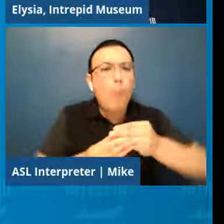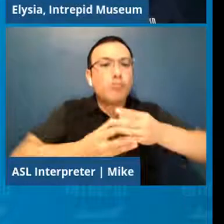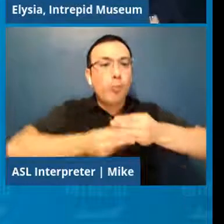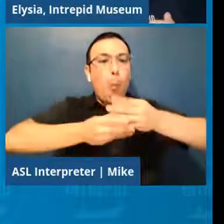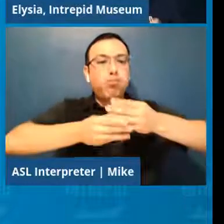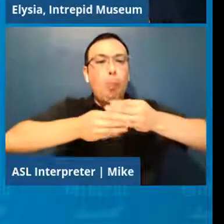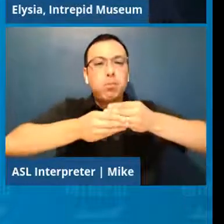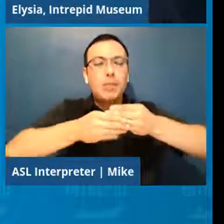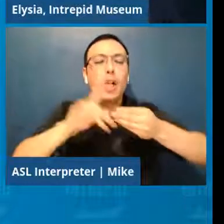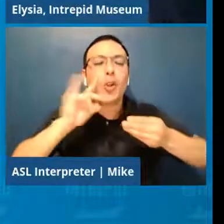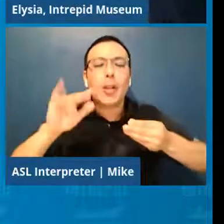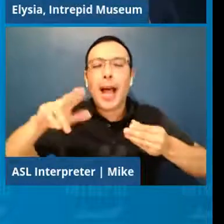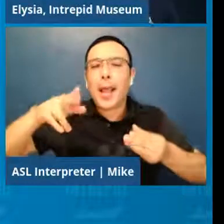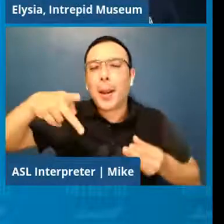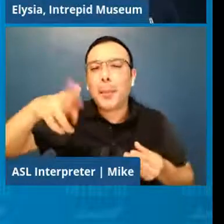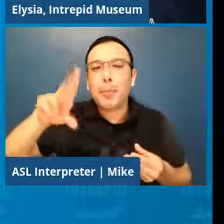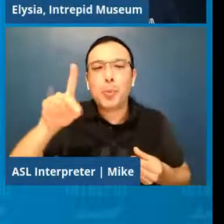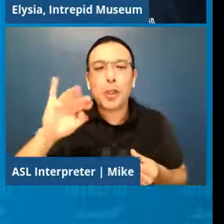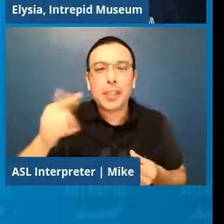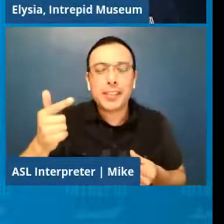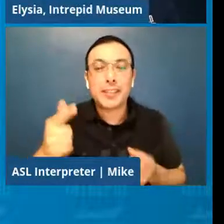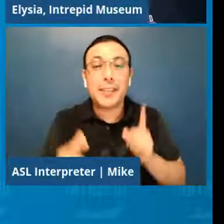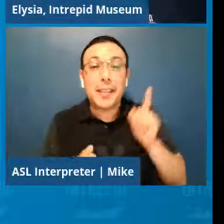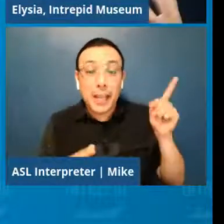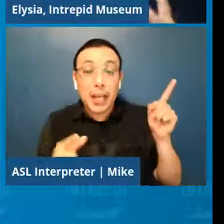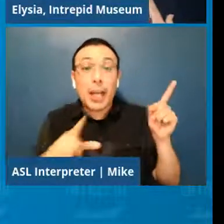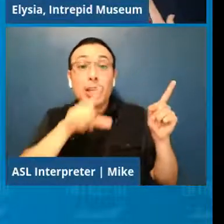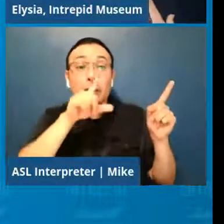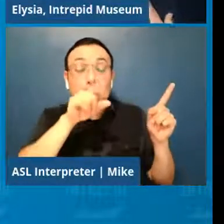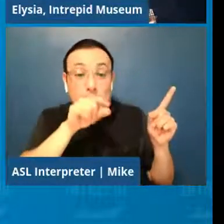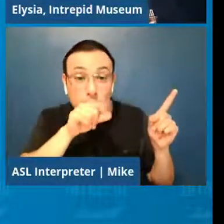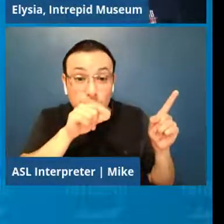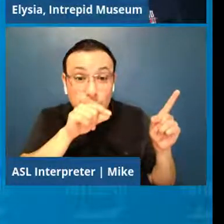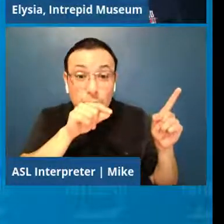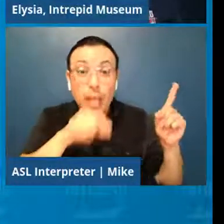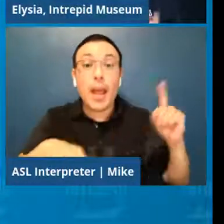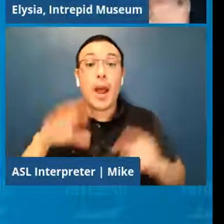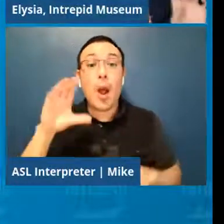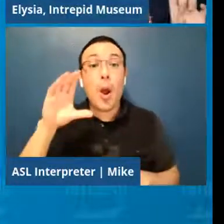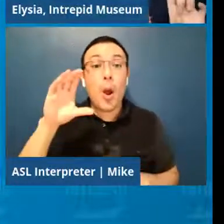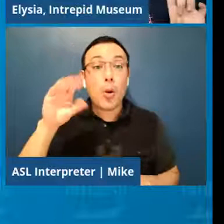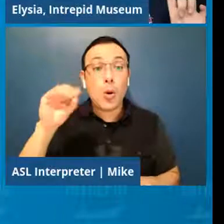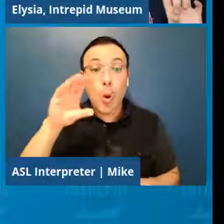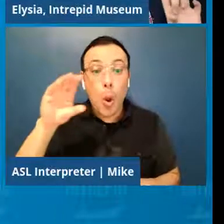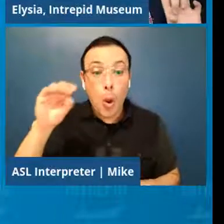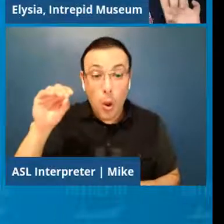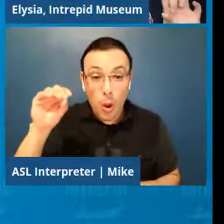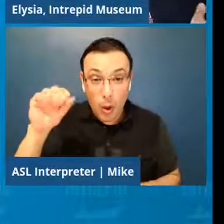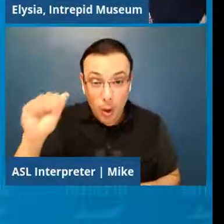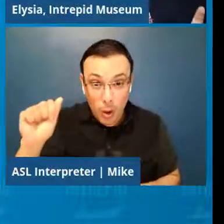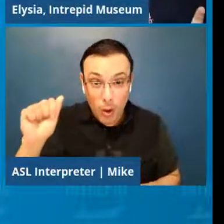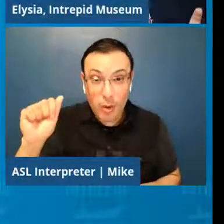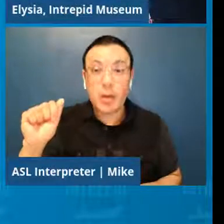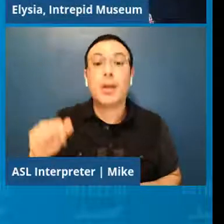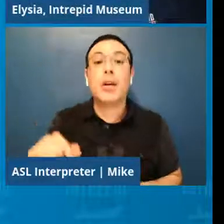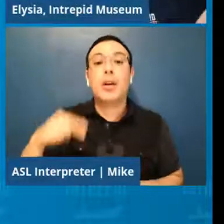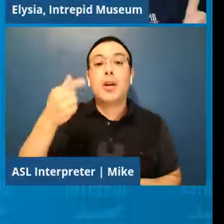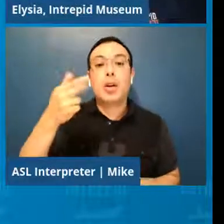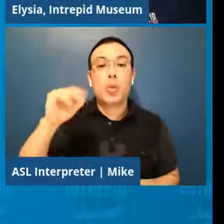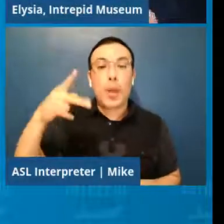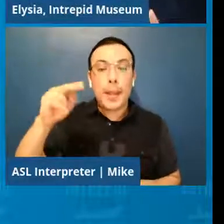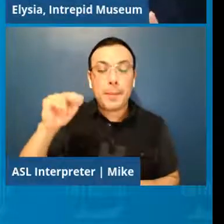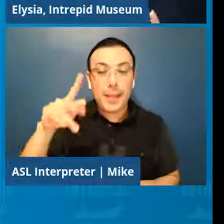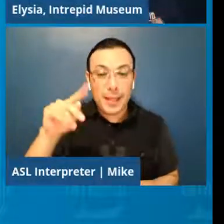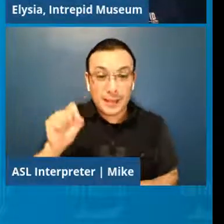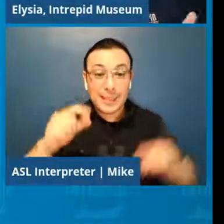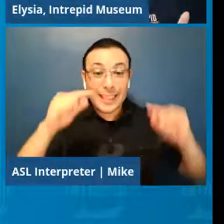chicken, cocoa, and grape nuts in dehydrated milk. And then on the bottom there is banana pudding,